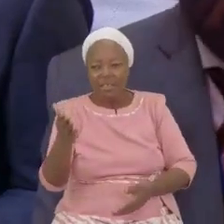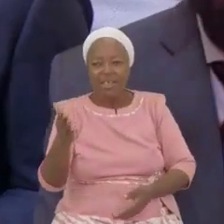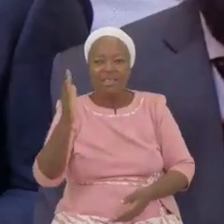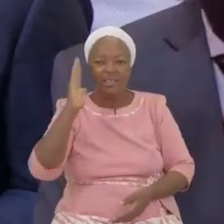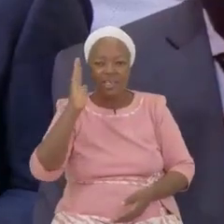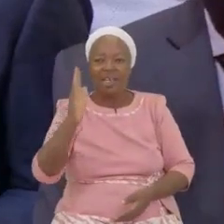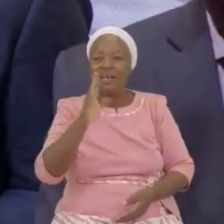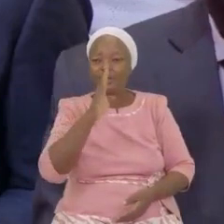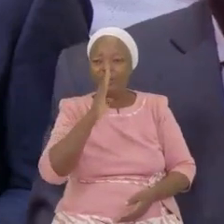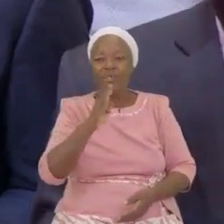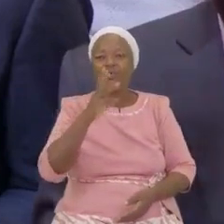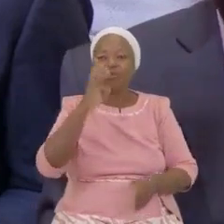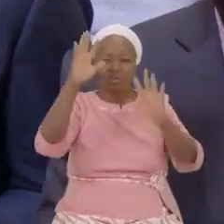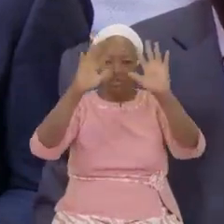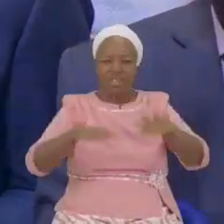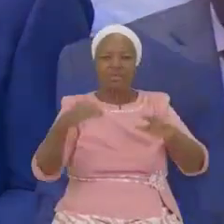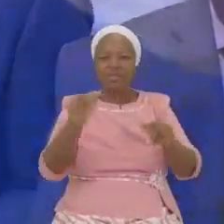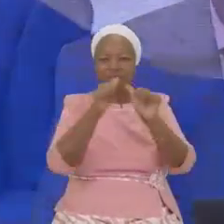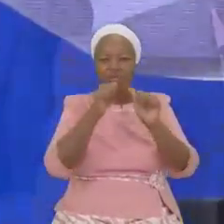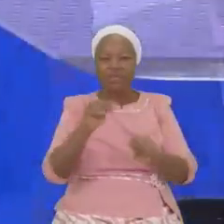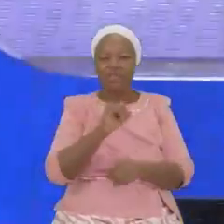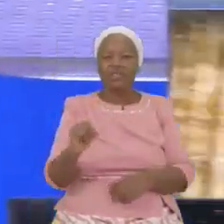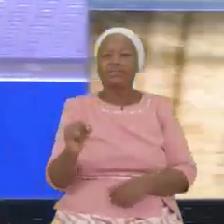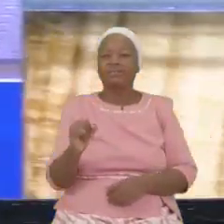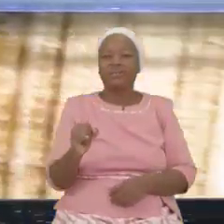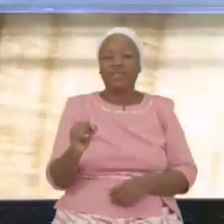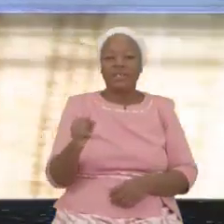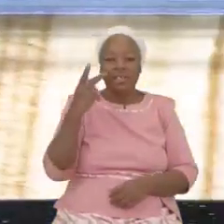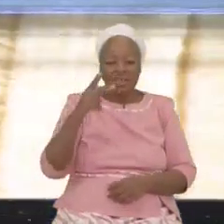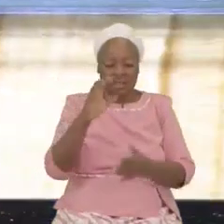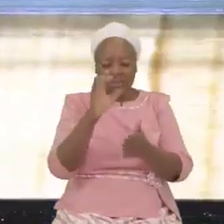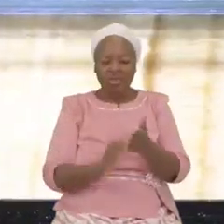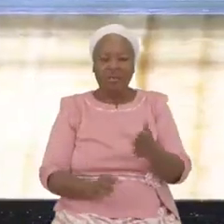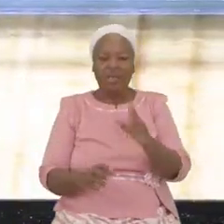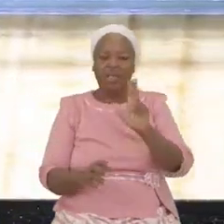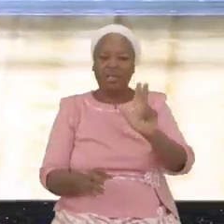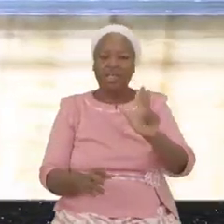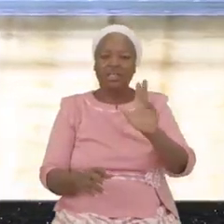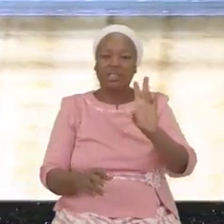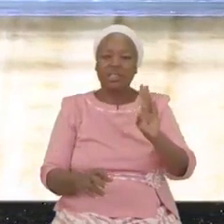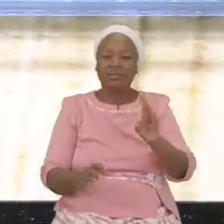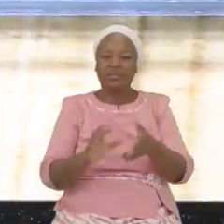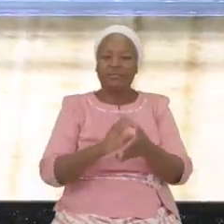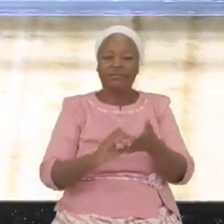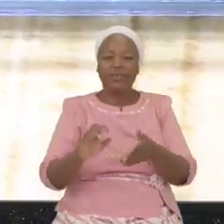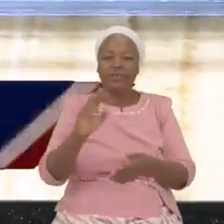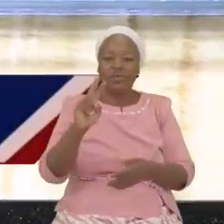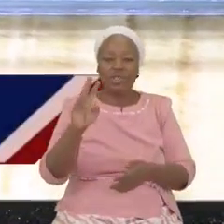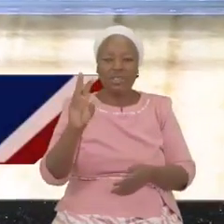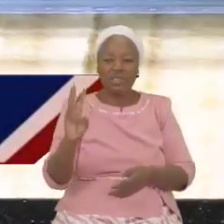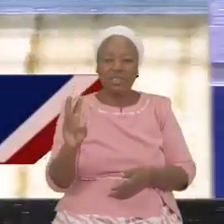shall be showers of blessing. Look at chapter 37 and verse